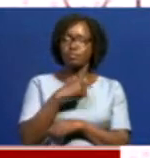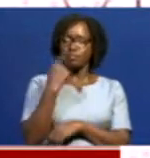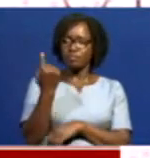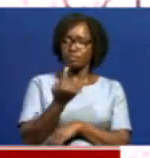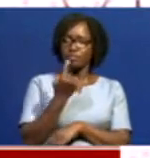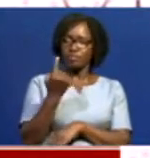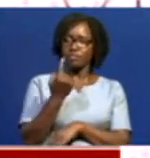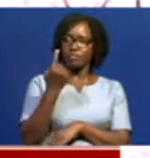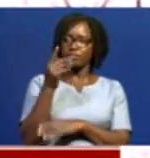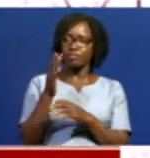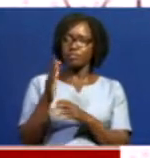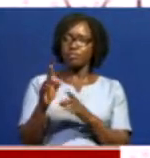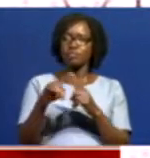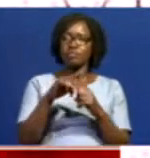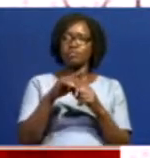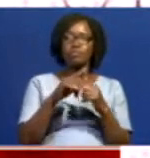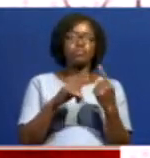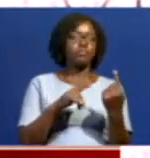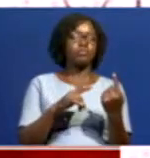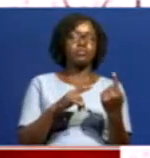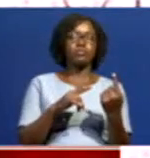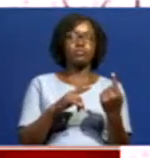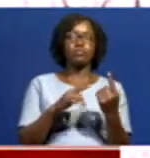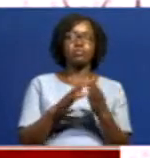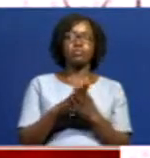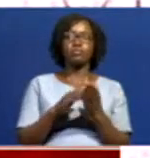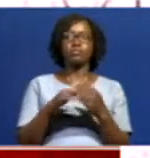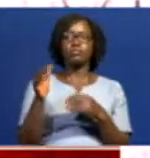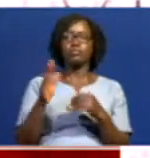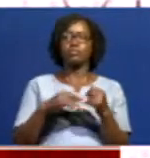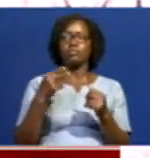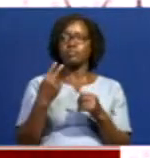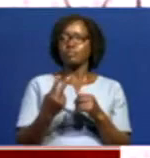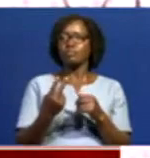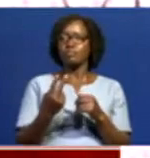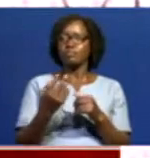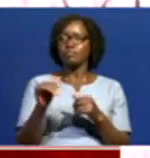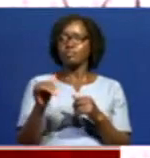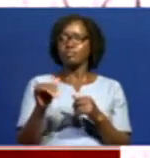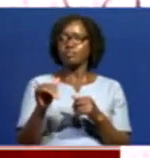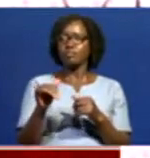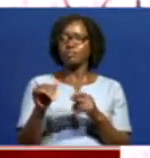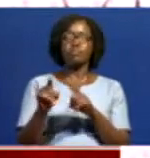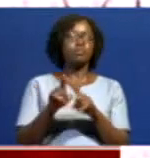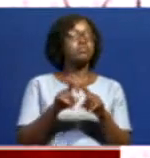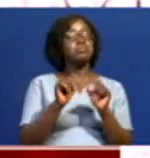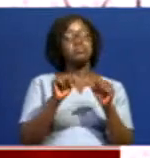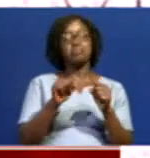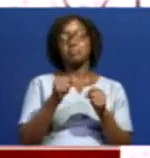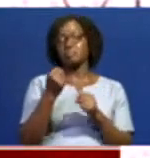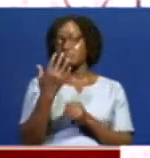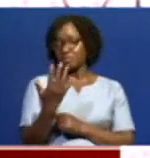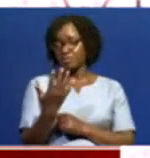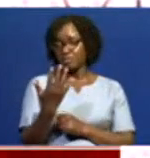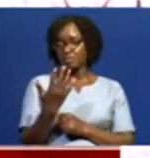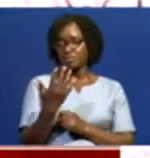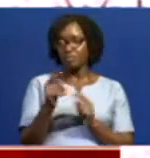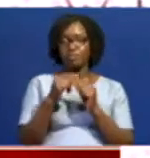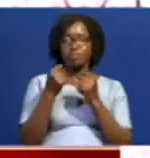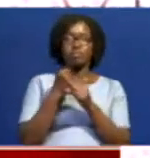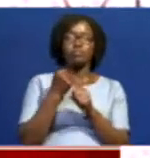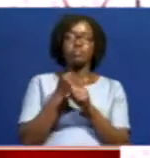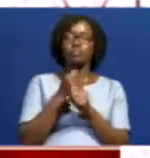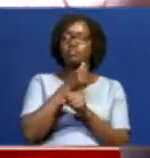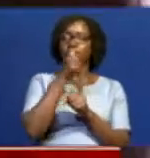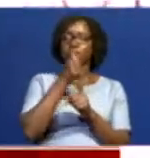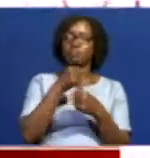means 1 + 1 has to equal more than 2. Better yet, 1 + 1 should equal 5. Teamwork is the